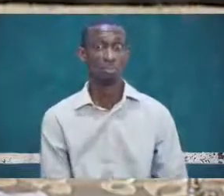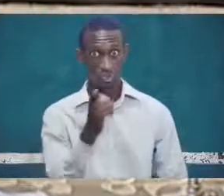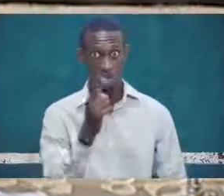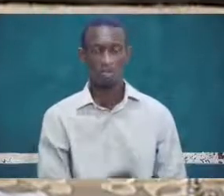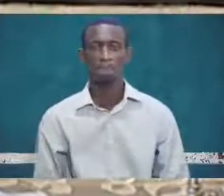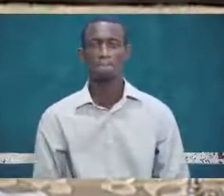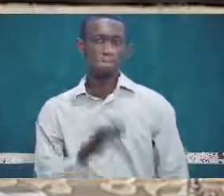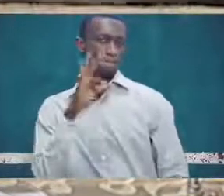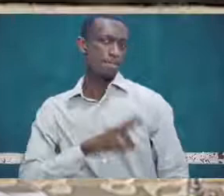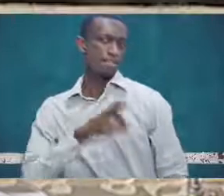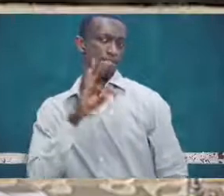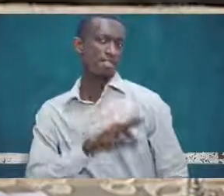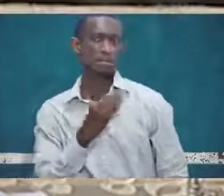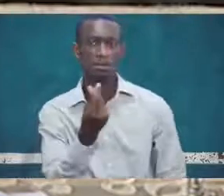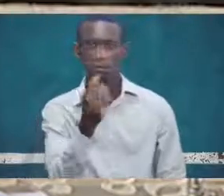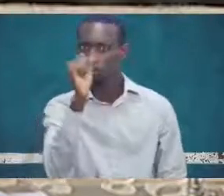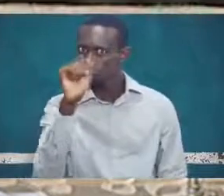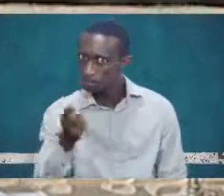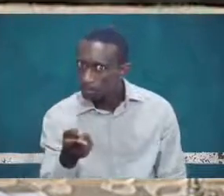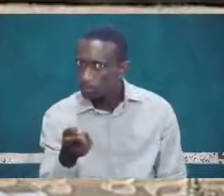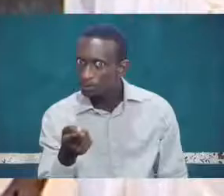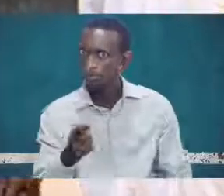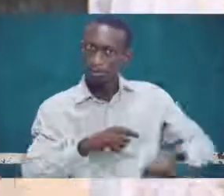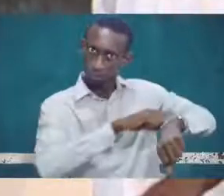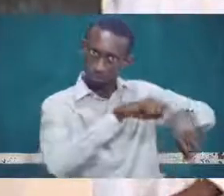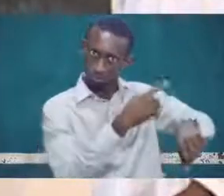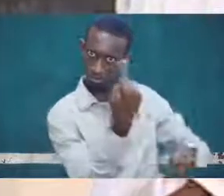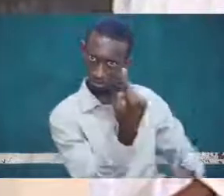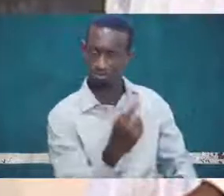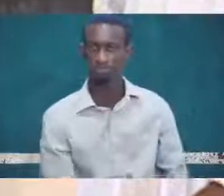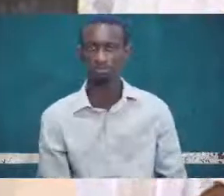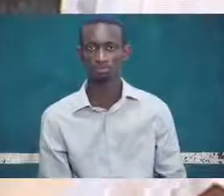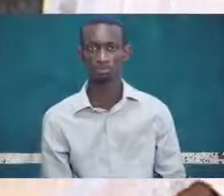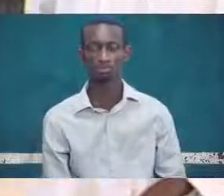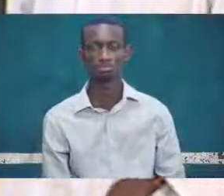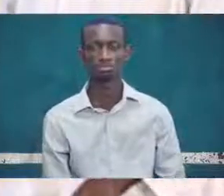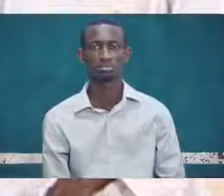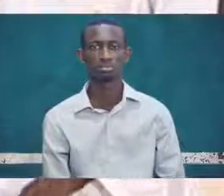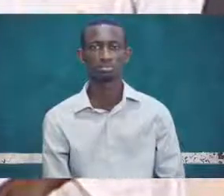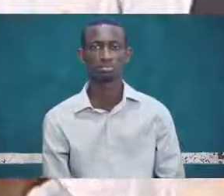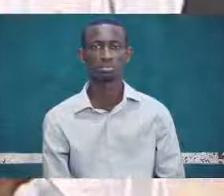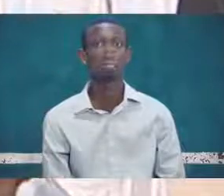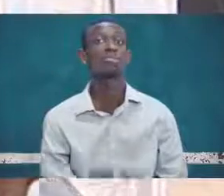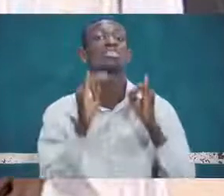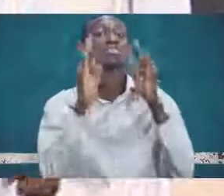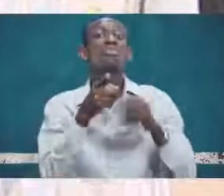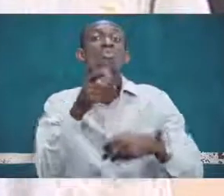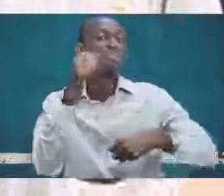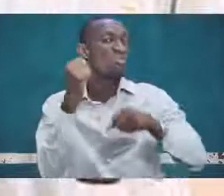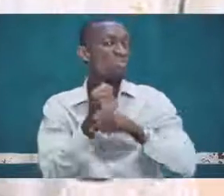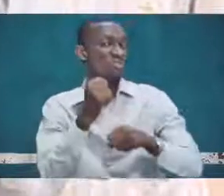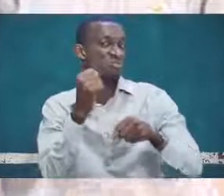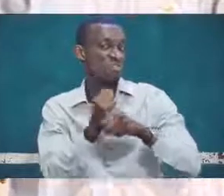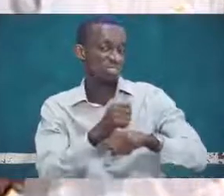paid 5,100 francs an hour. That's probably the work you are doing. And if you work 1 hour, you will be